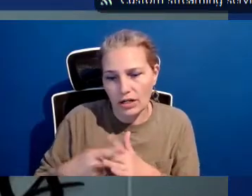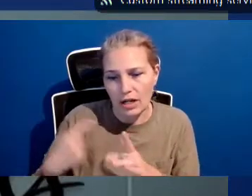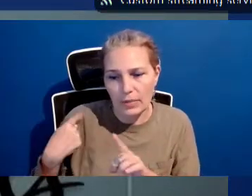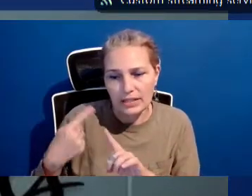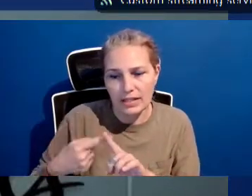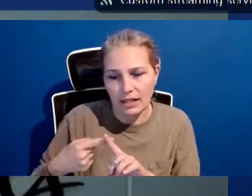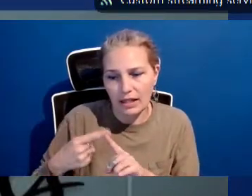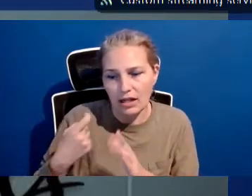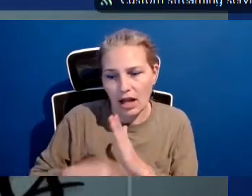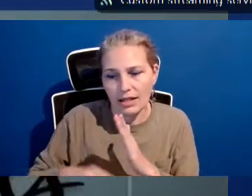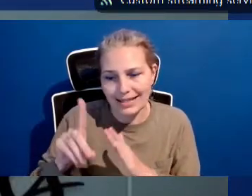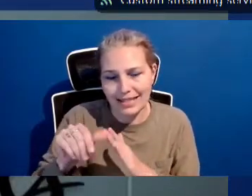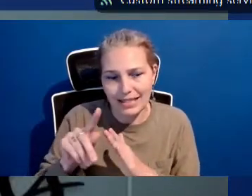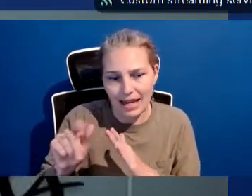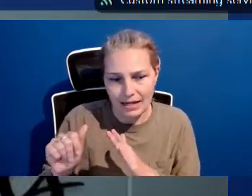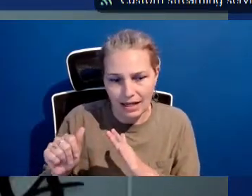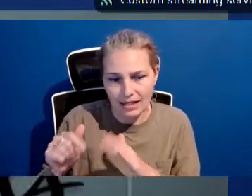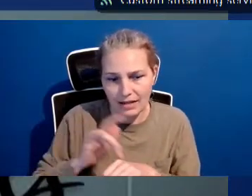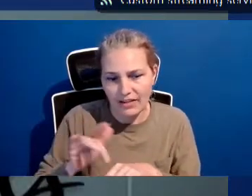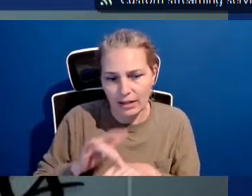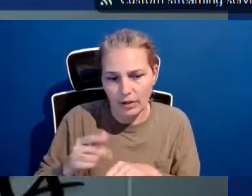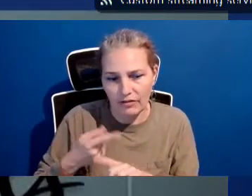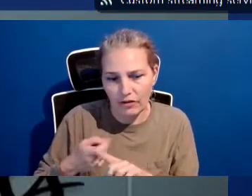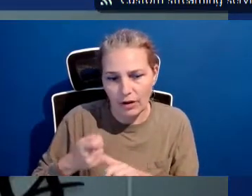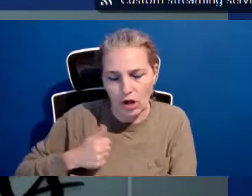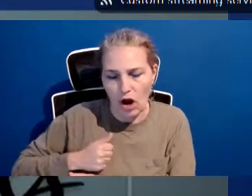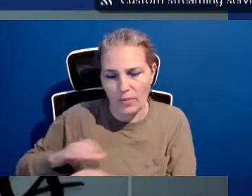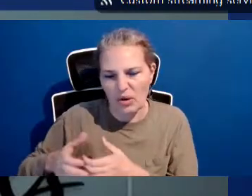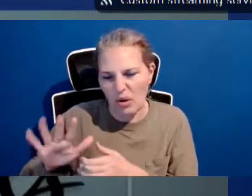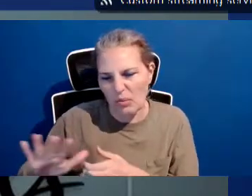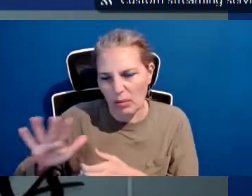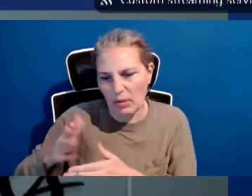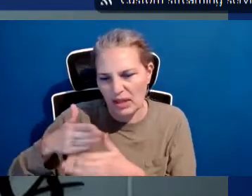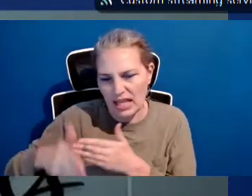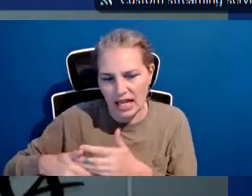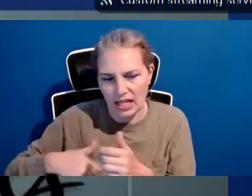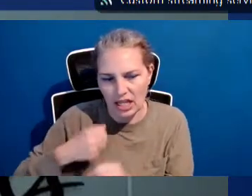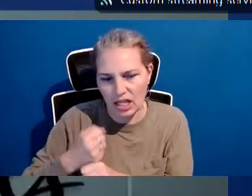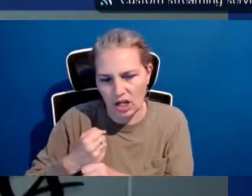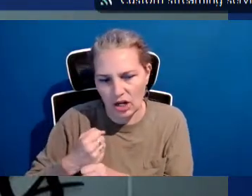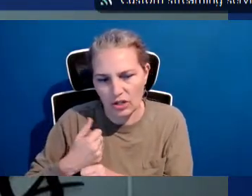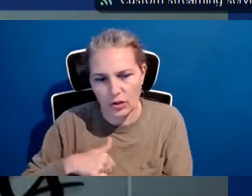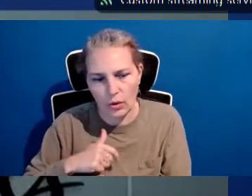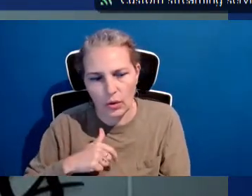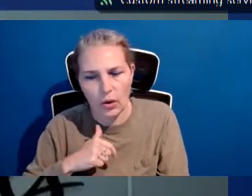and property owners should work with their insurance to remove remaining debris as quickly as possible.